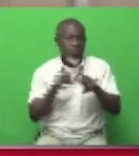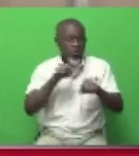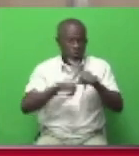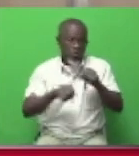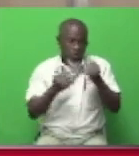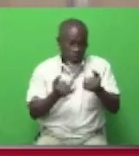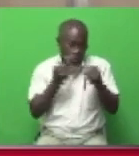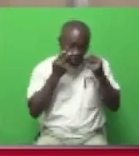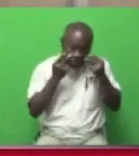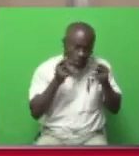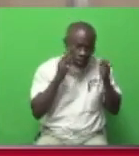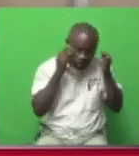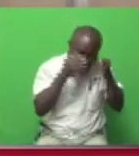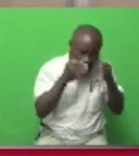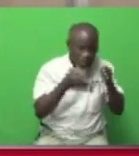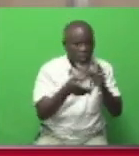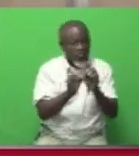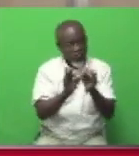to. So certainly,